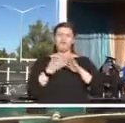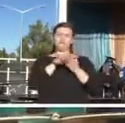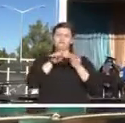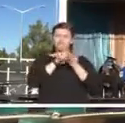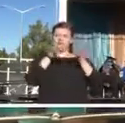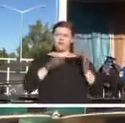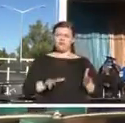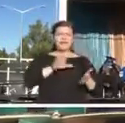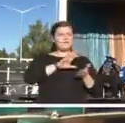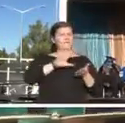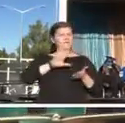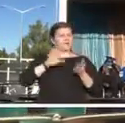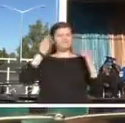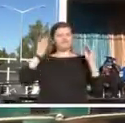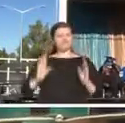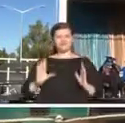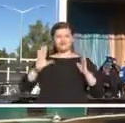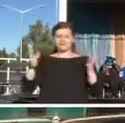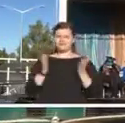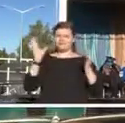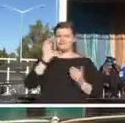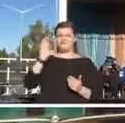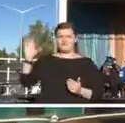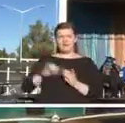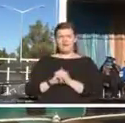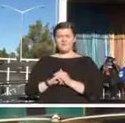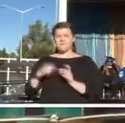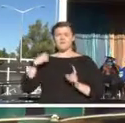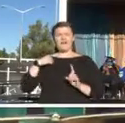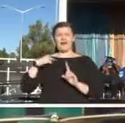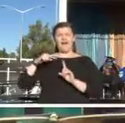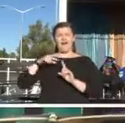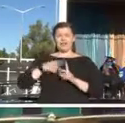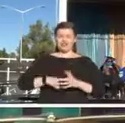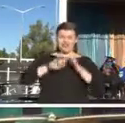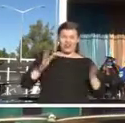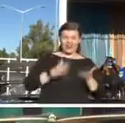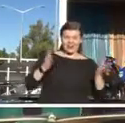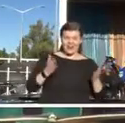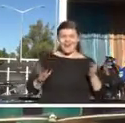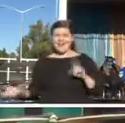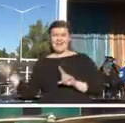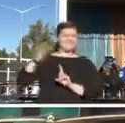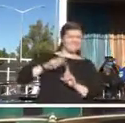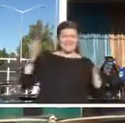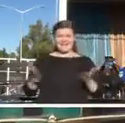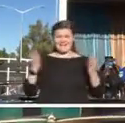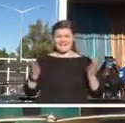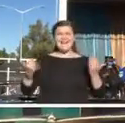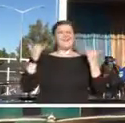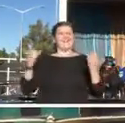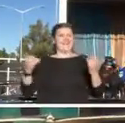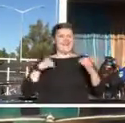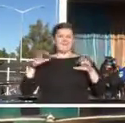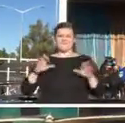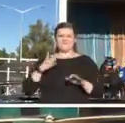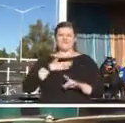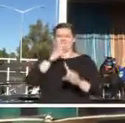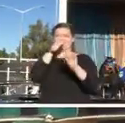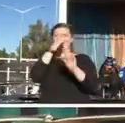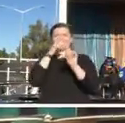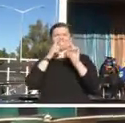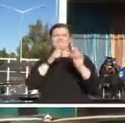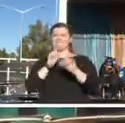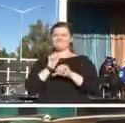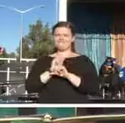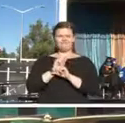here at Clark. I made it full circle, and I'm now doing exactly what I want to be doing. So having